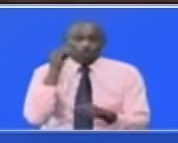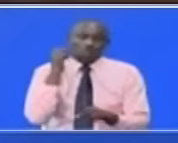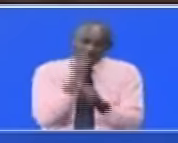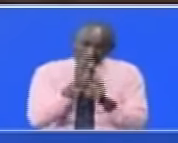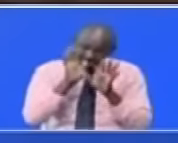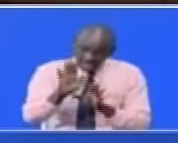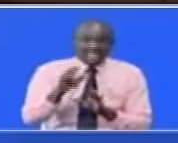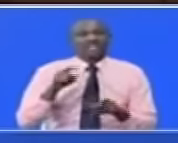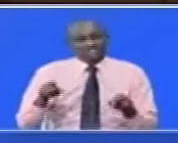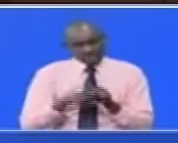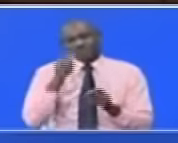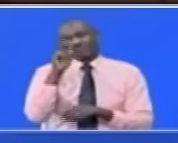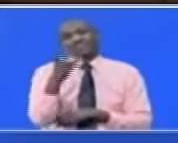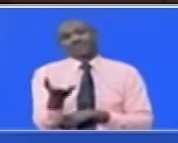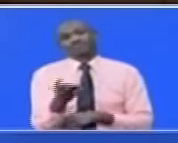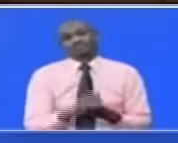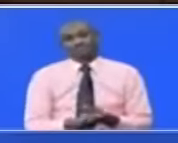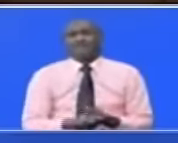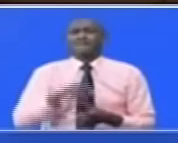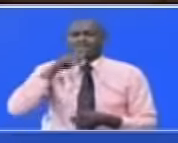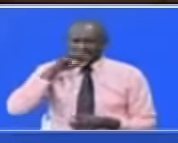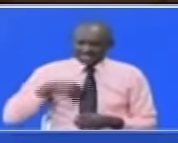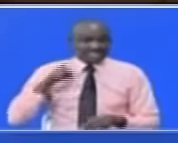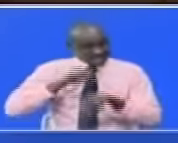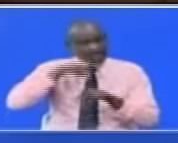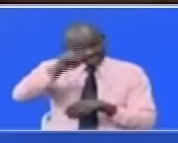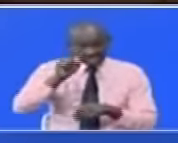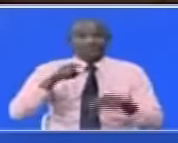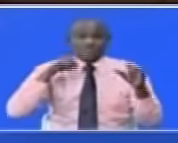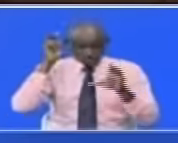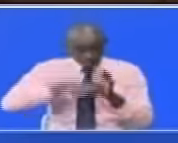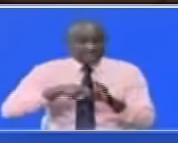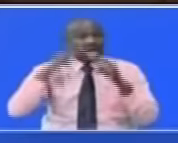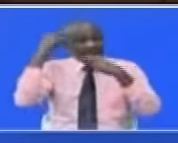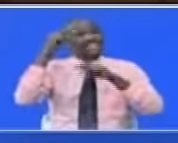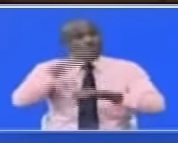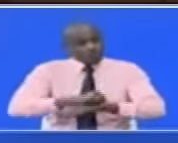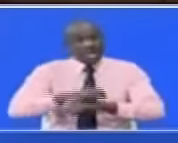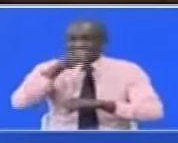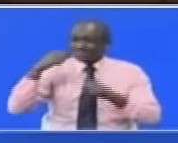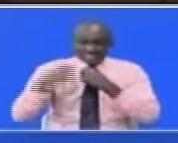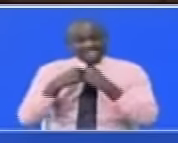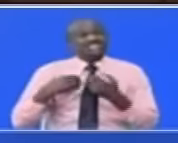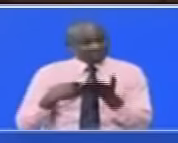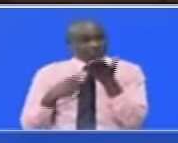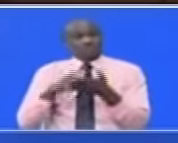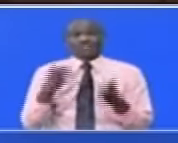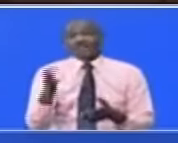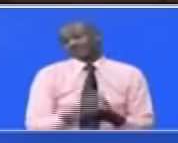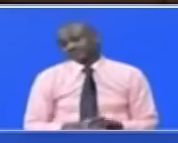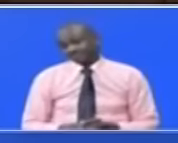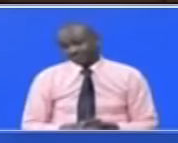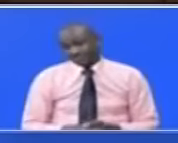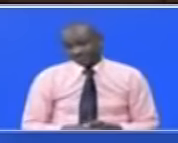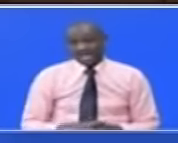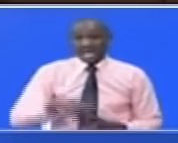she puts on the TV. For her, especially when she joined high school, she faced the challenge of